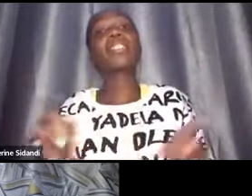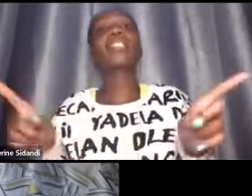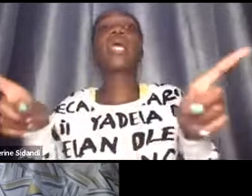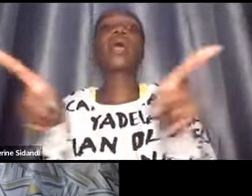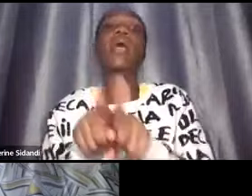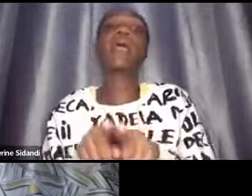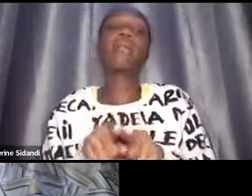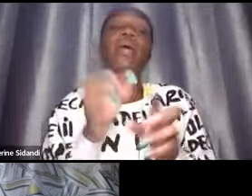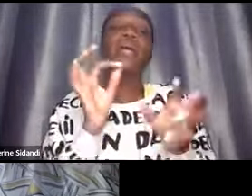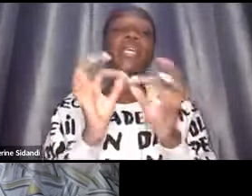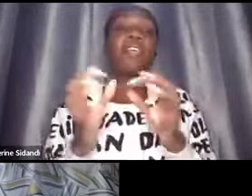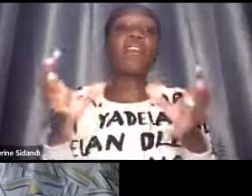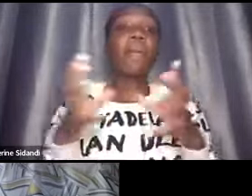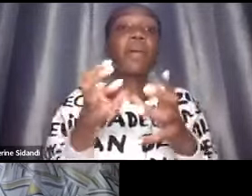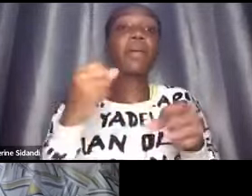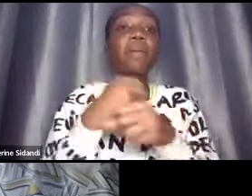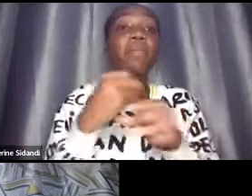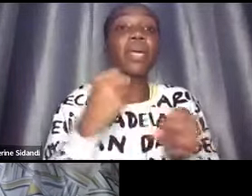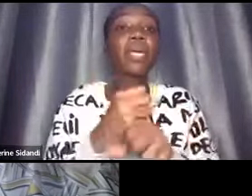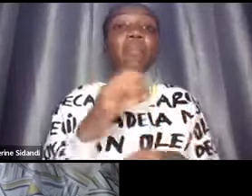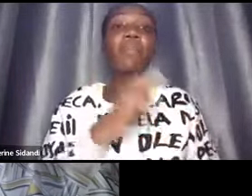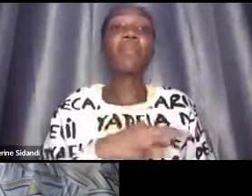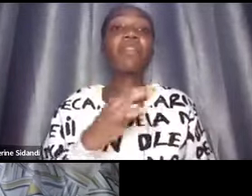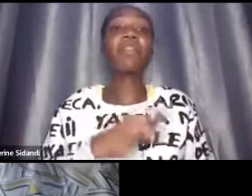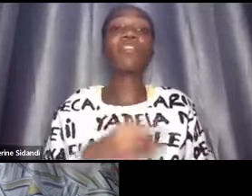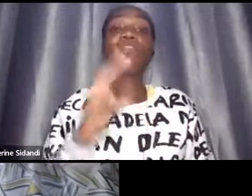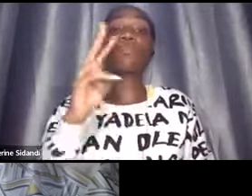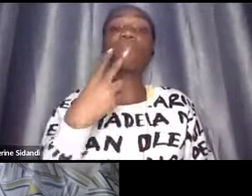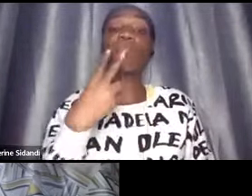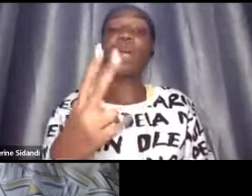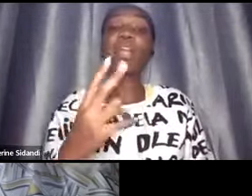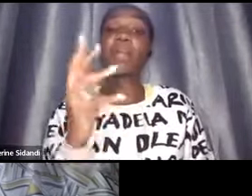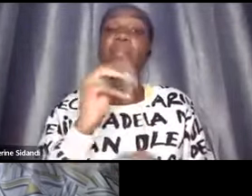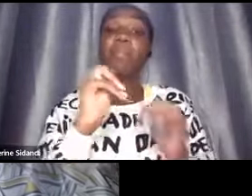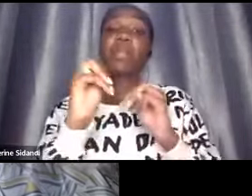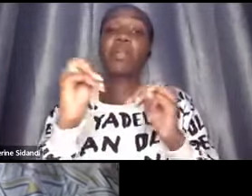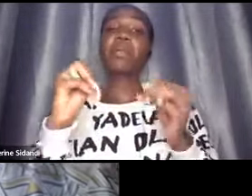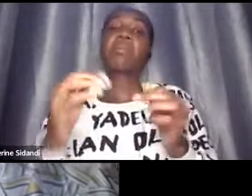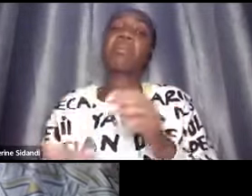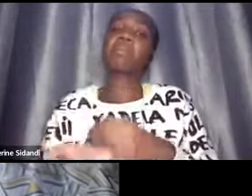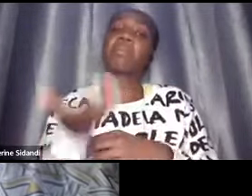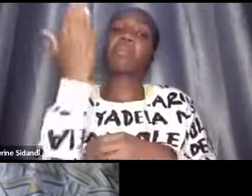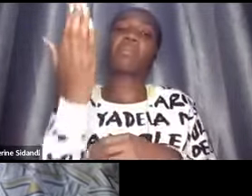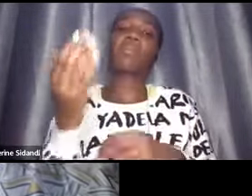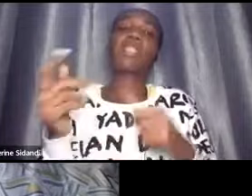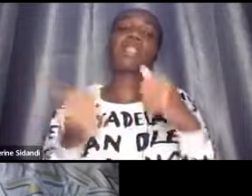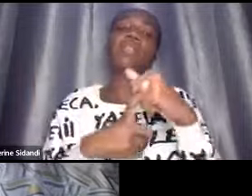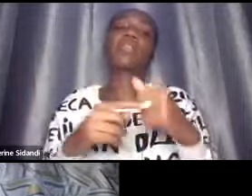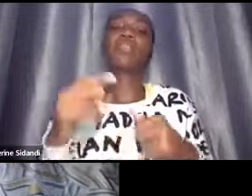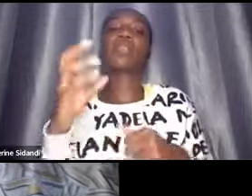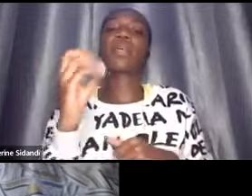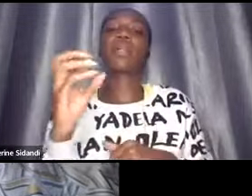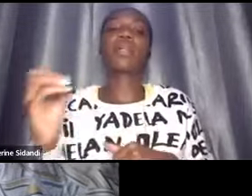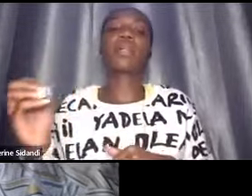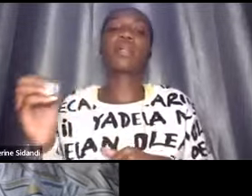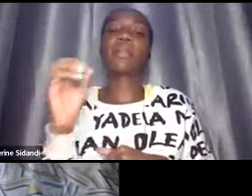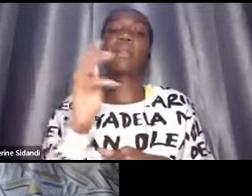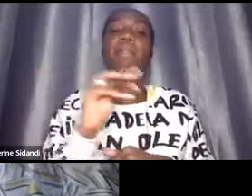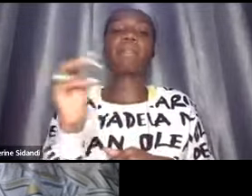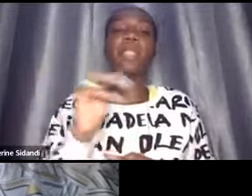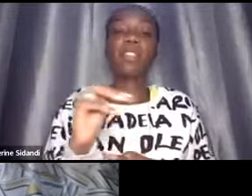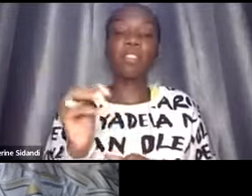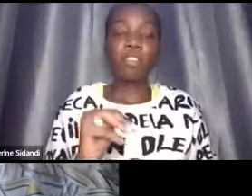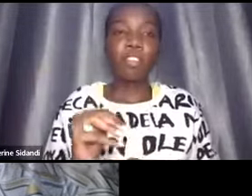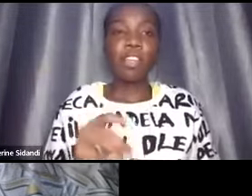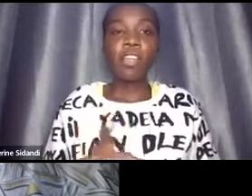making a profit of 200 million, now making 600 million. And then people attribute it to the rains. Rains have nothing to do with that. It's